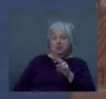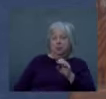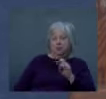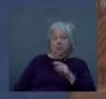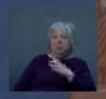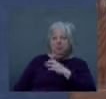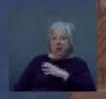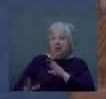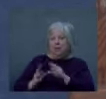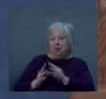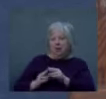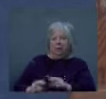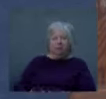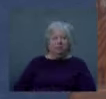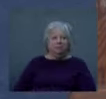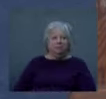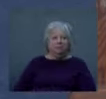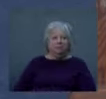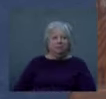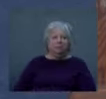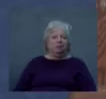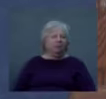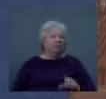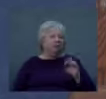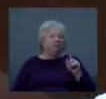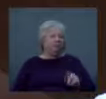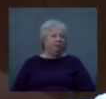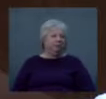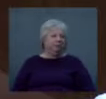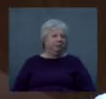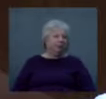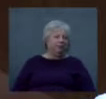committee meetings. Okay.